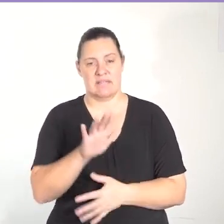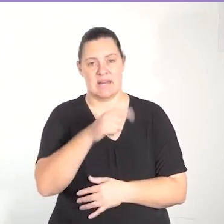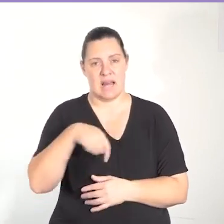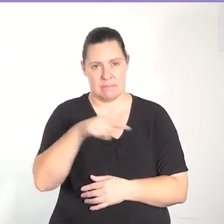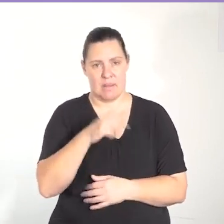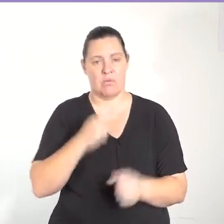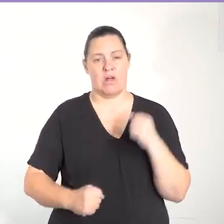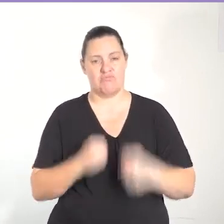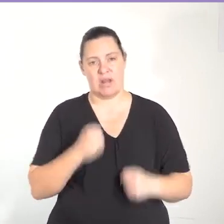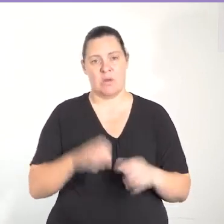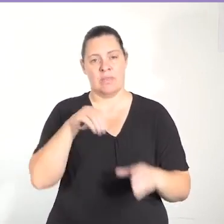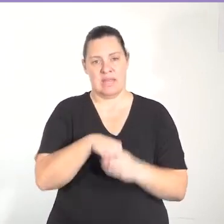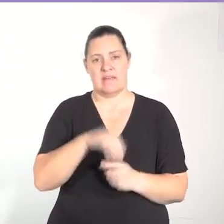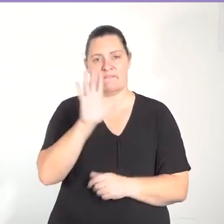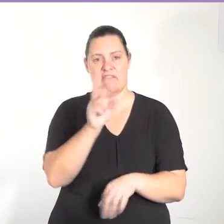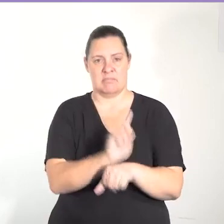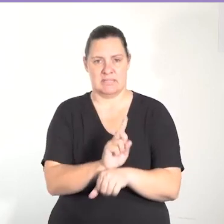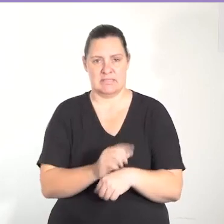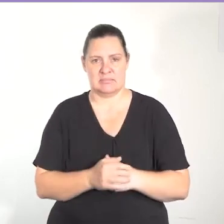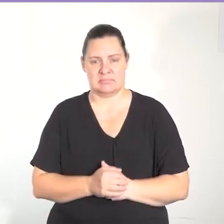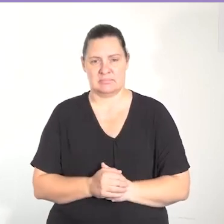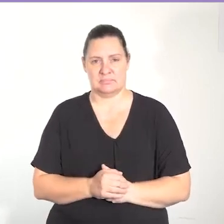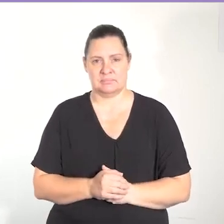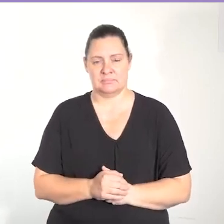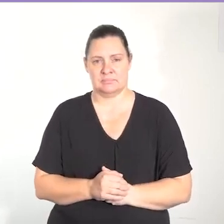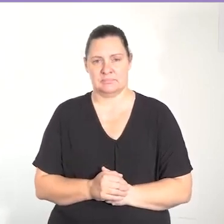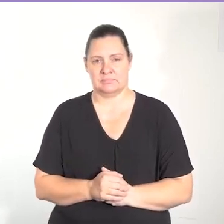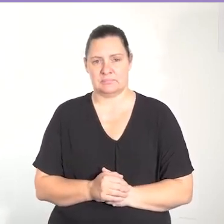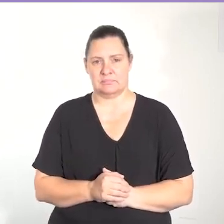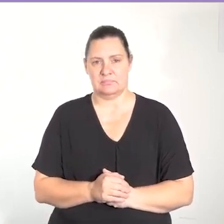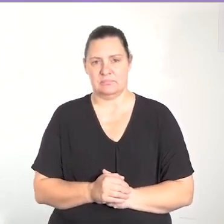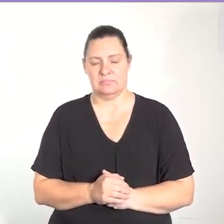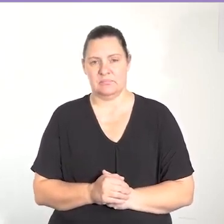15 laps Asha would have run in 5 minutes. Okay.